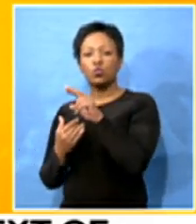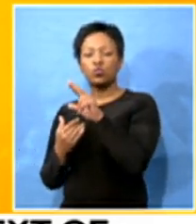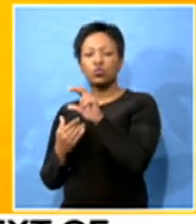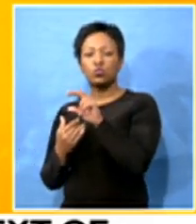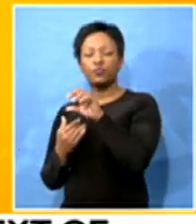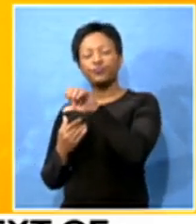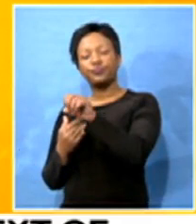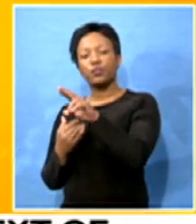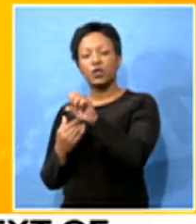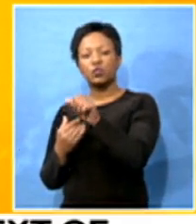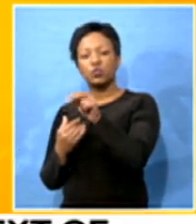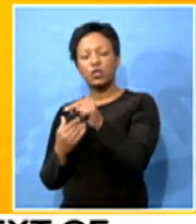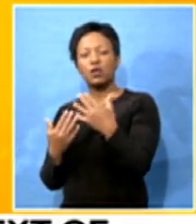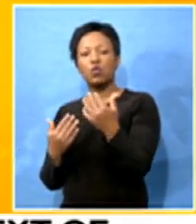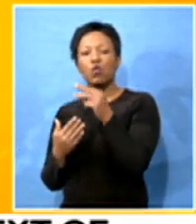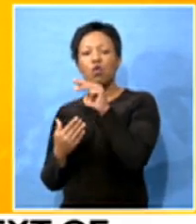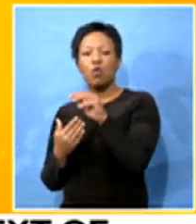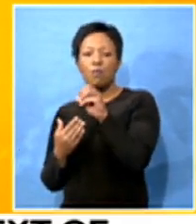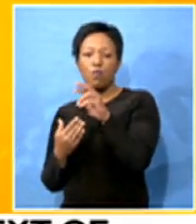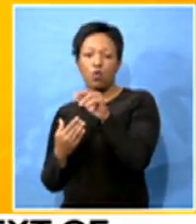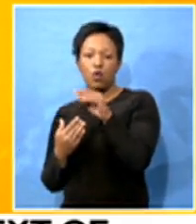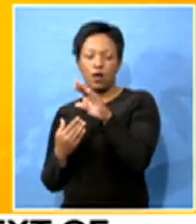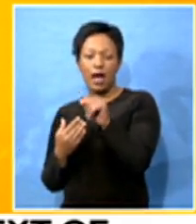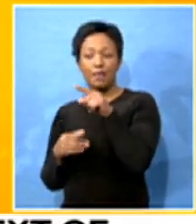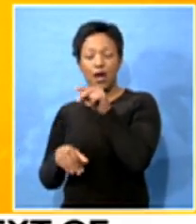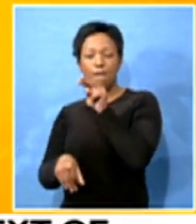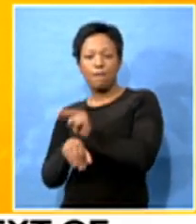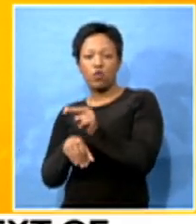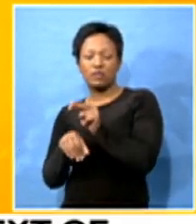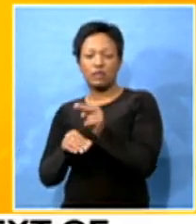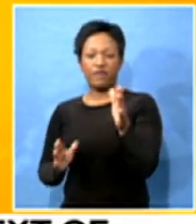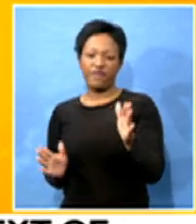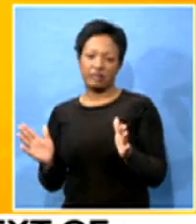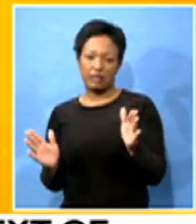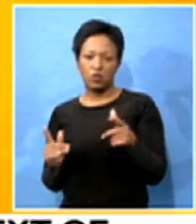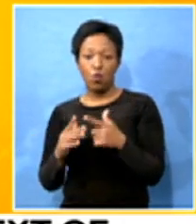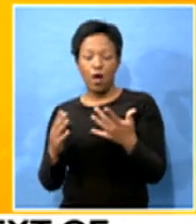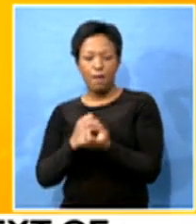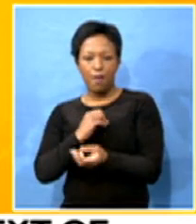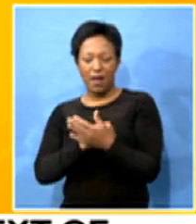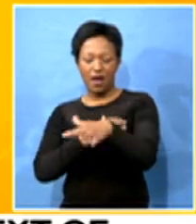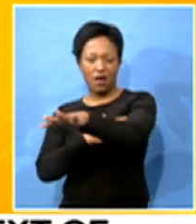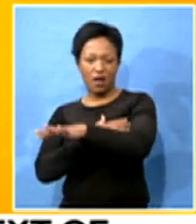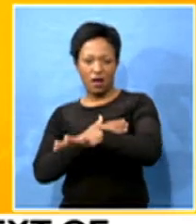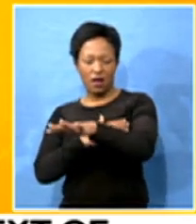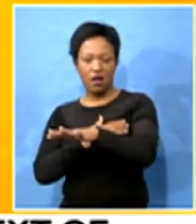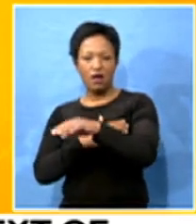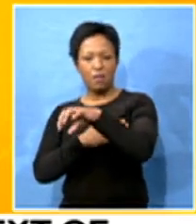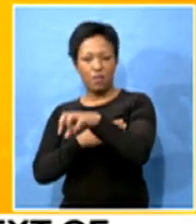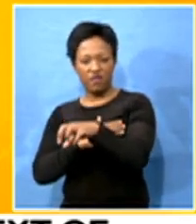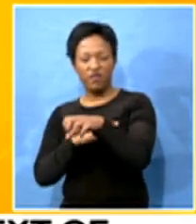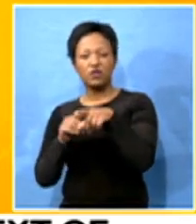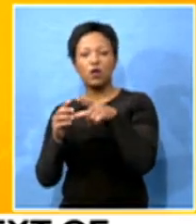is a member of the Community Monitoring School and facilitator in the Mpumalanga province, together with